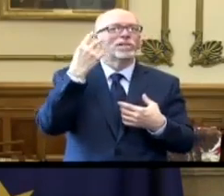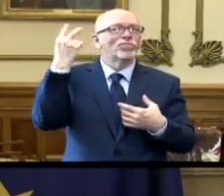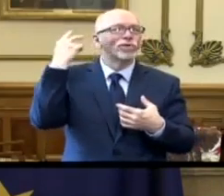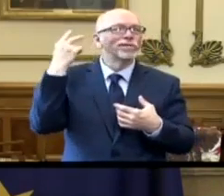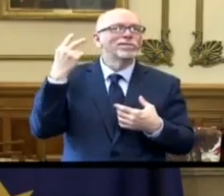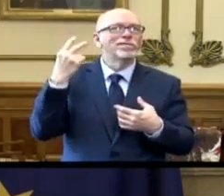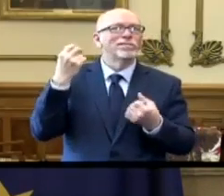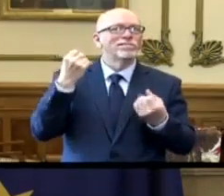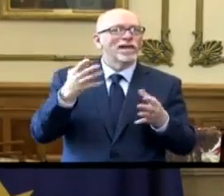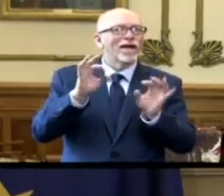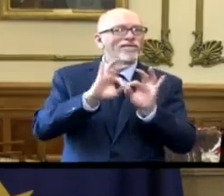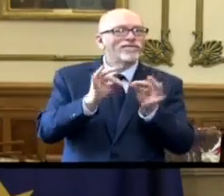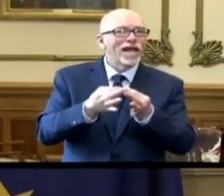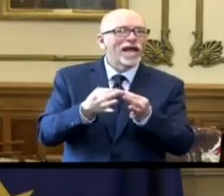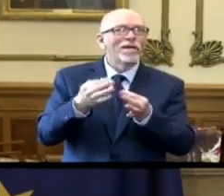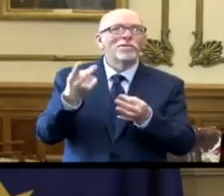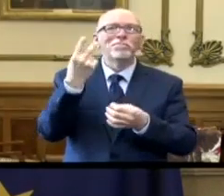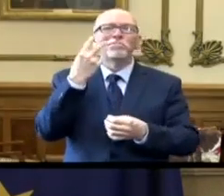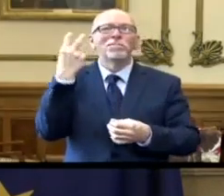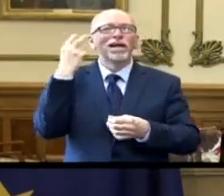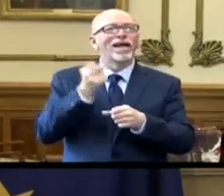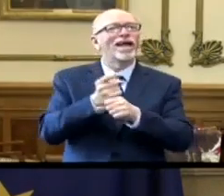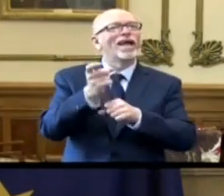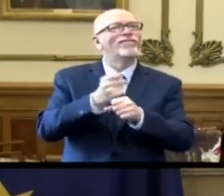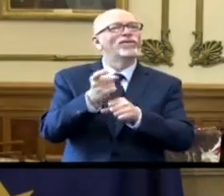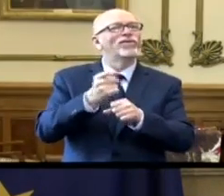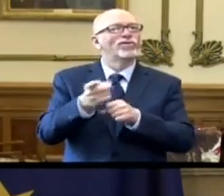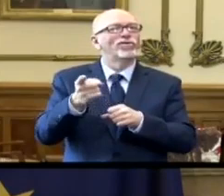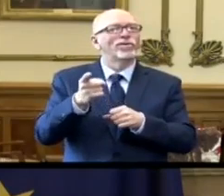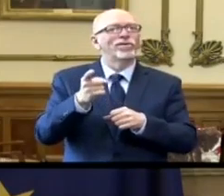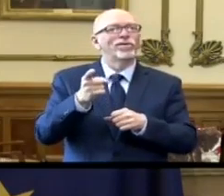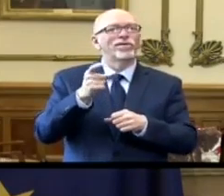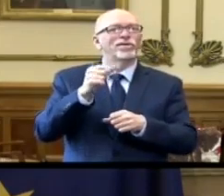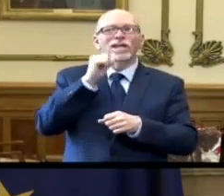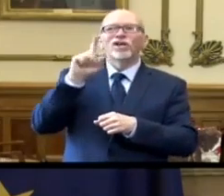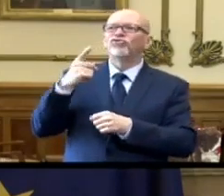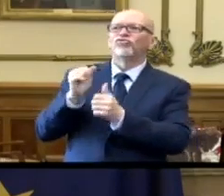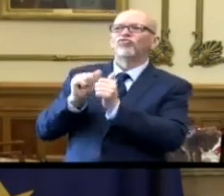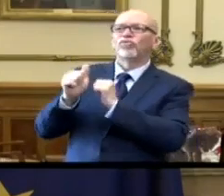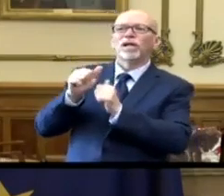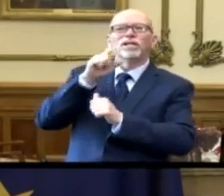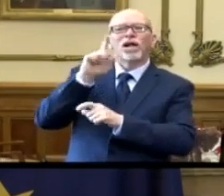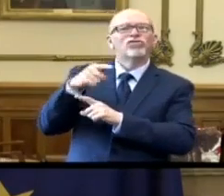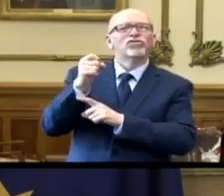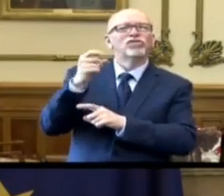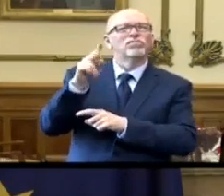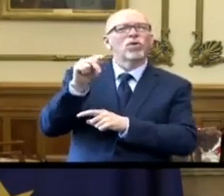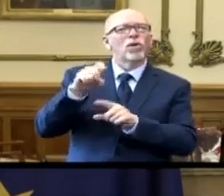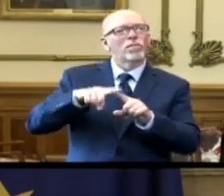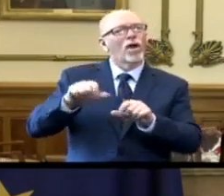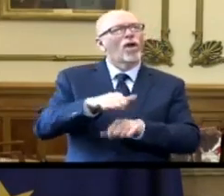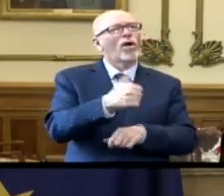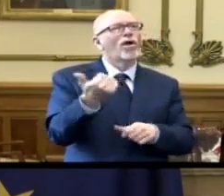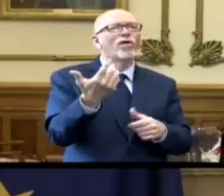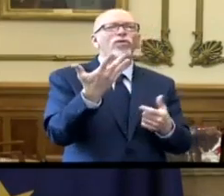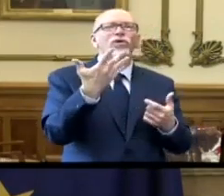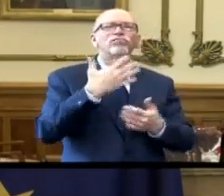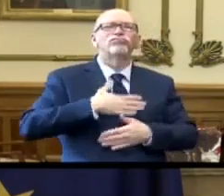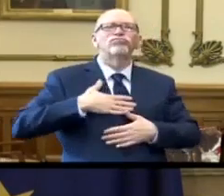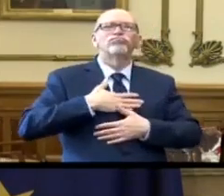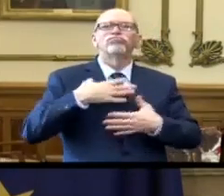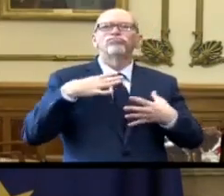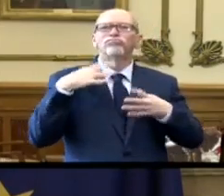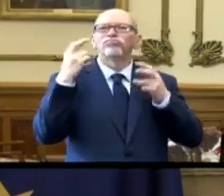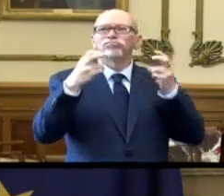memories that families have been making on an annual basis outside of racing and outside of sports. And so the days